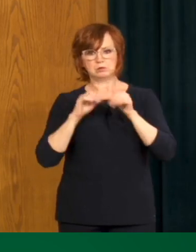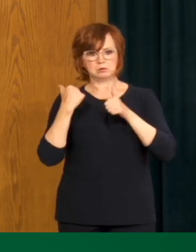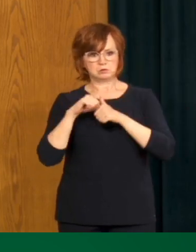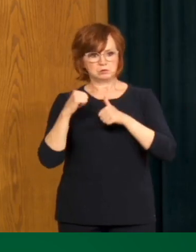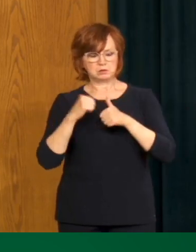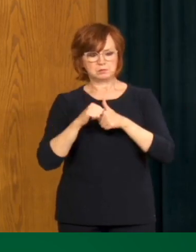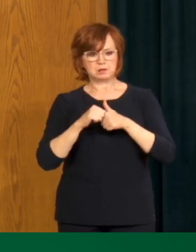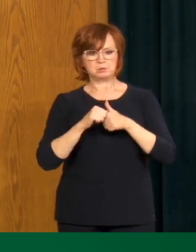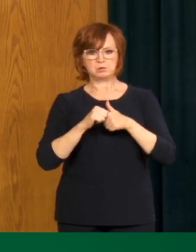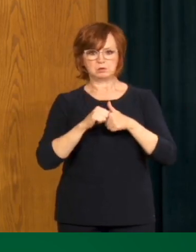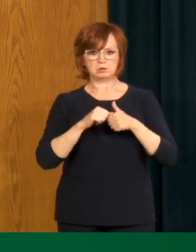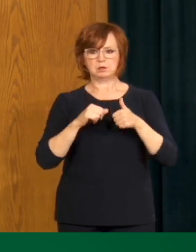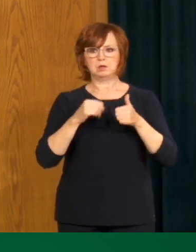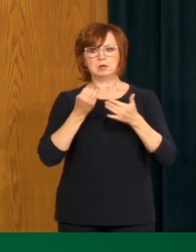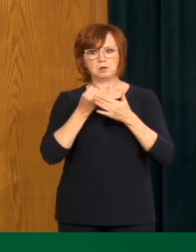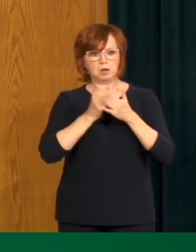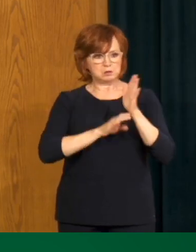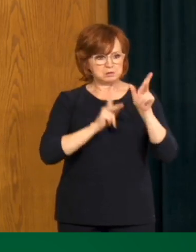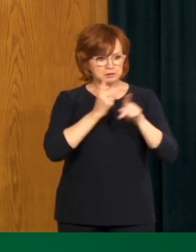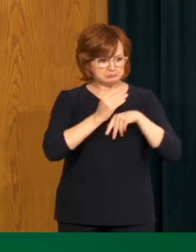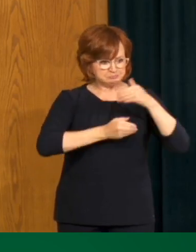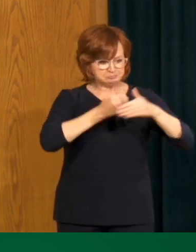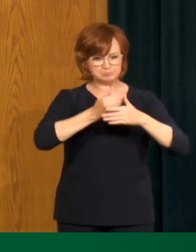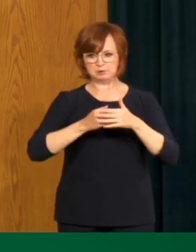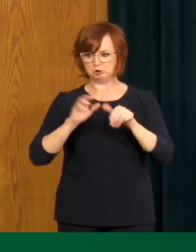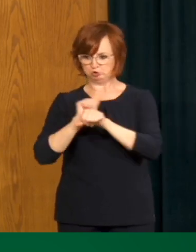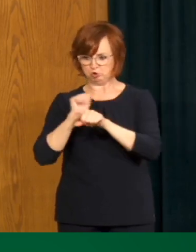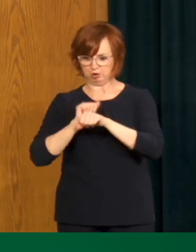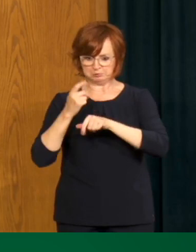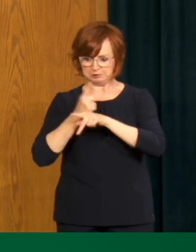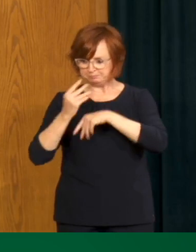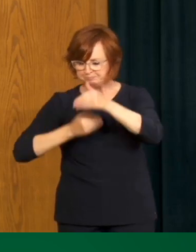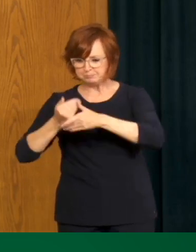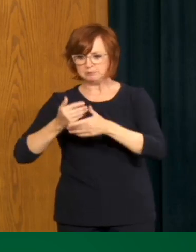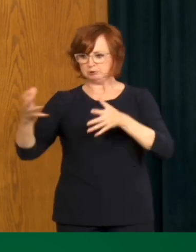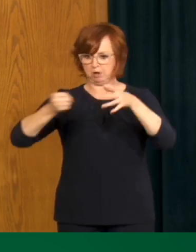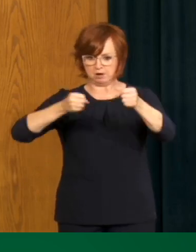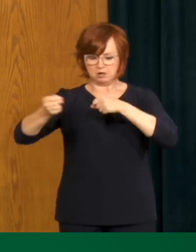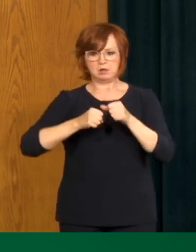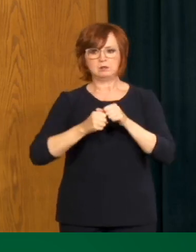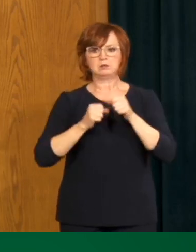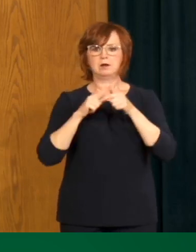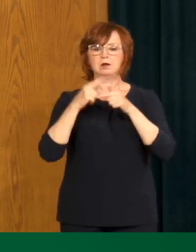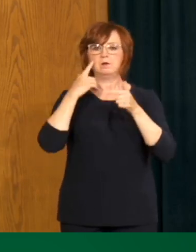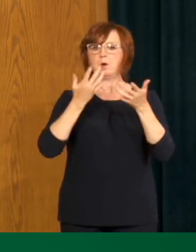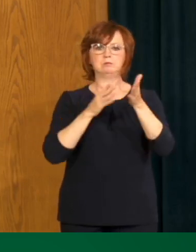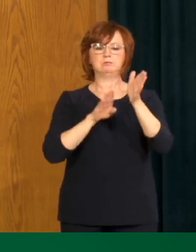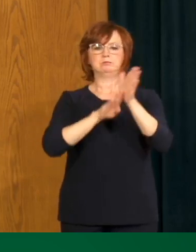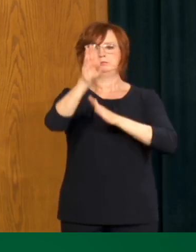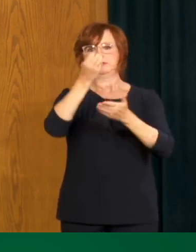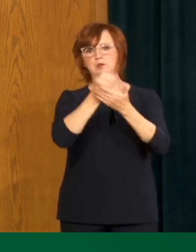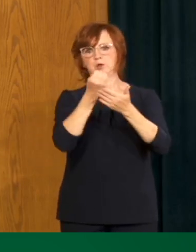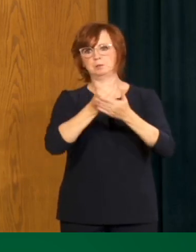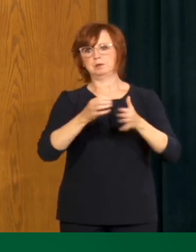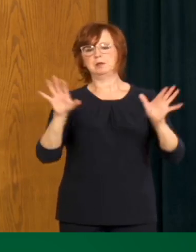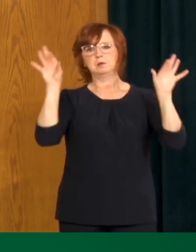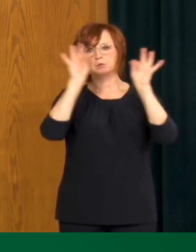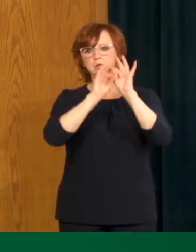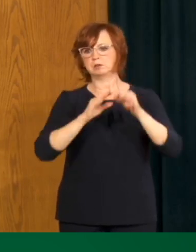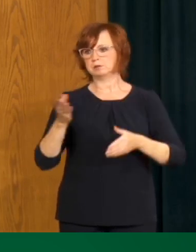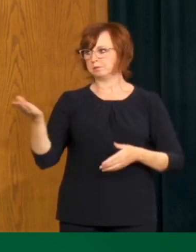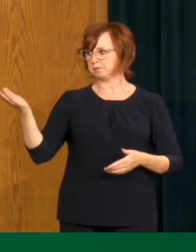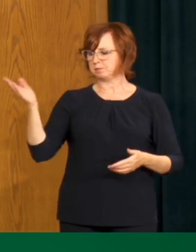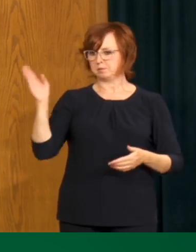in our economy, have the ability to continue operating and be part of our recovery and growth of the economy in the future. Follow-up,